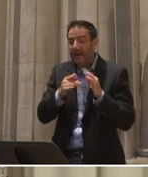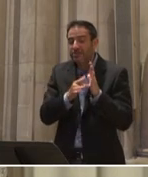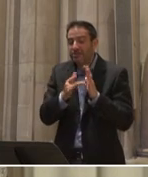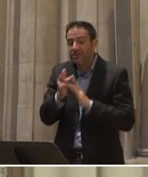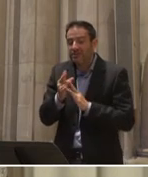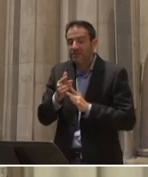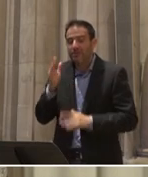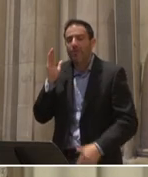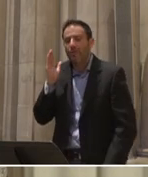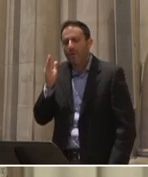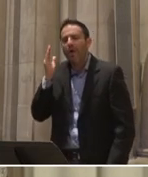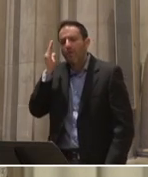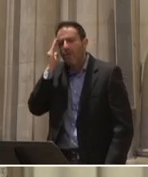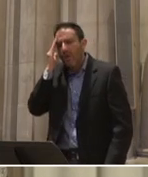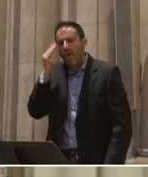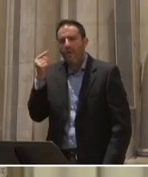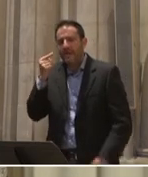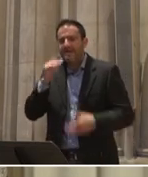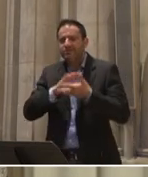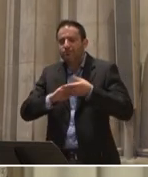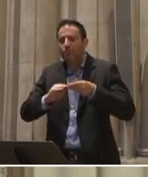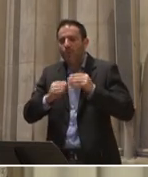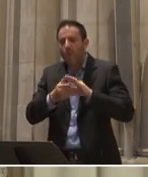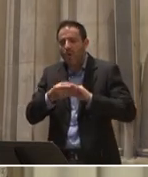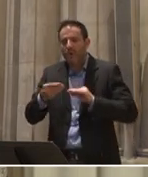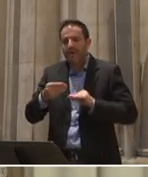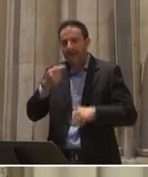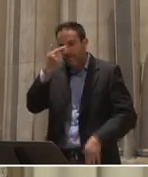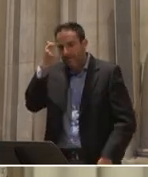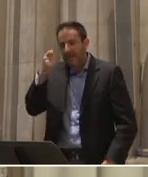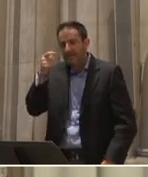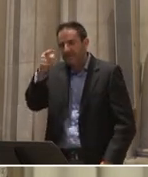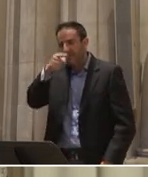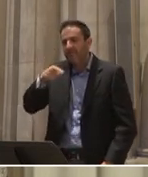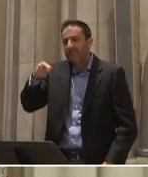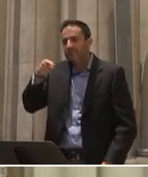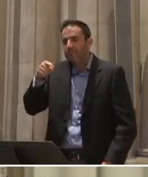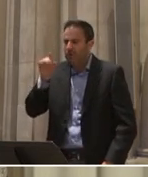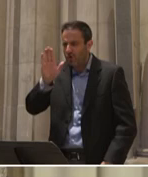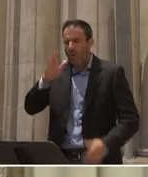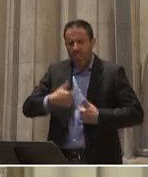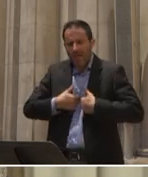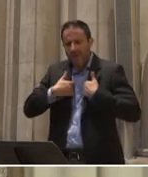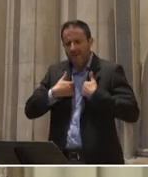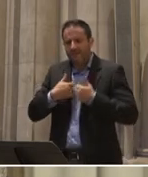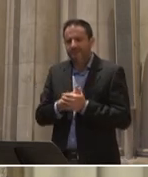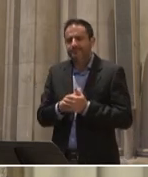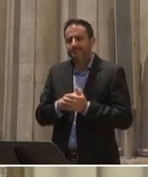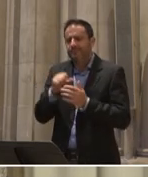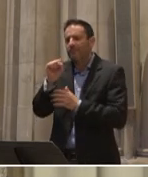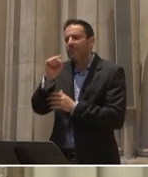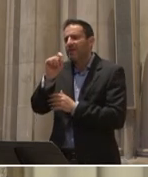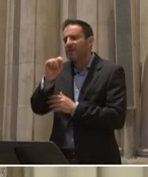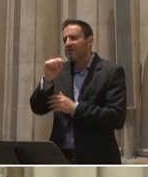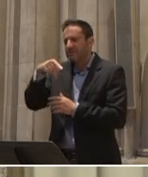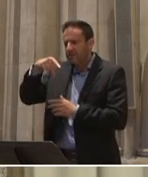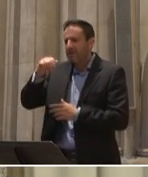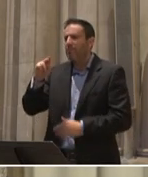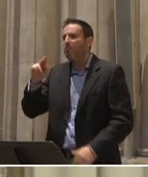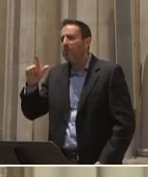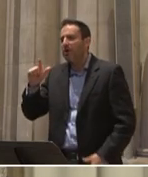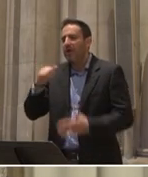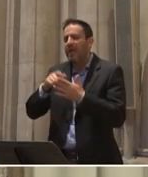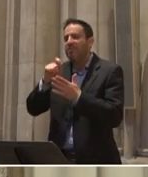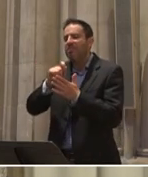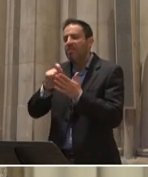will nonetheless know his story because of your life. And St. Paul writes a similar exhortation in his